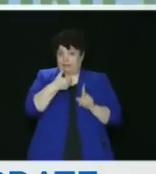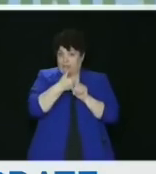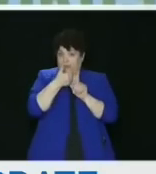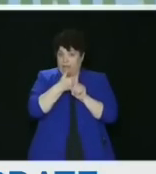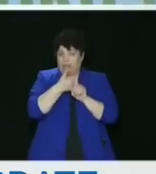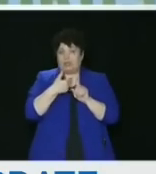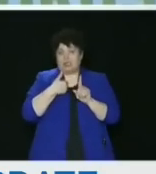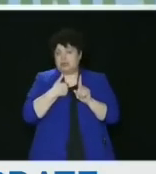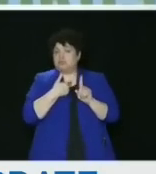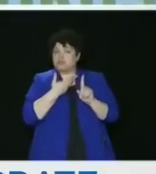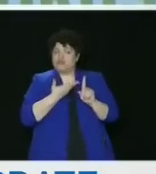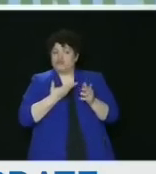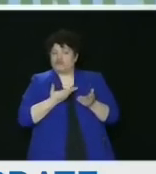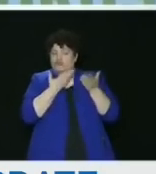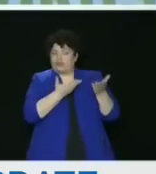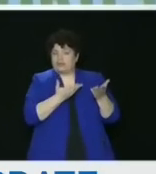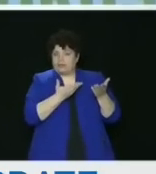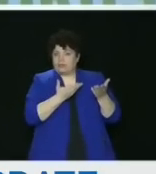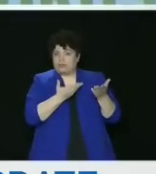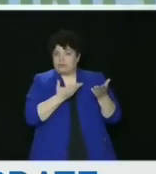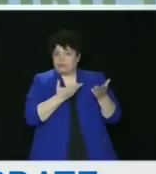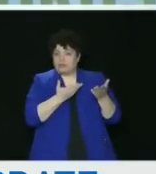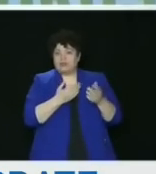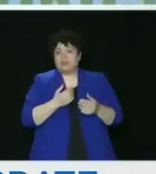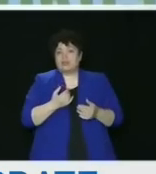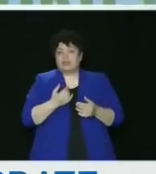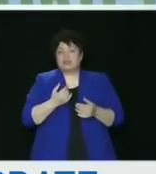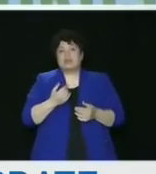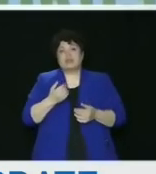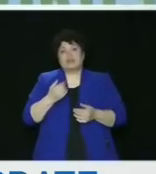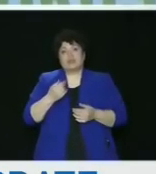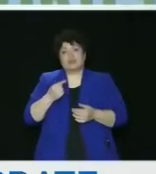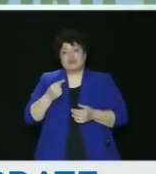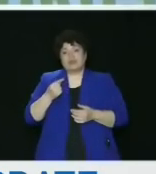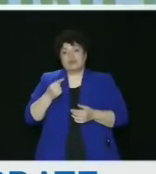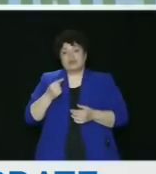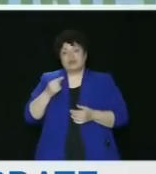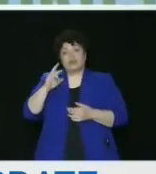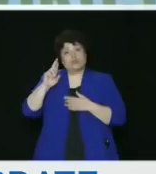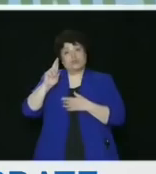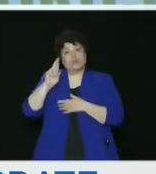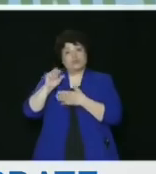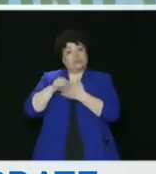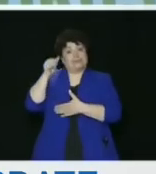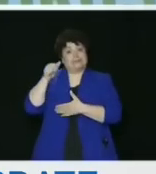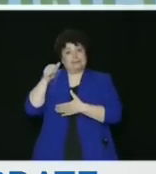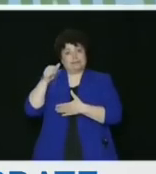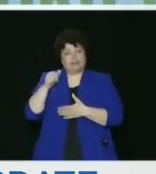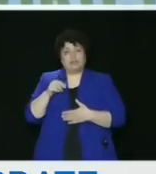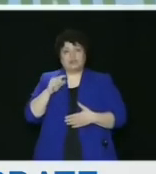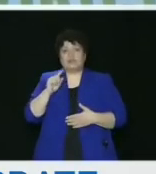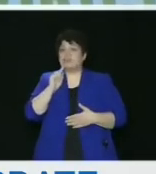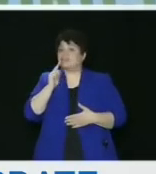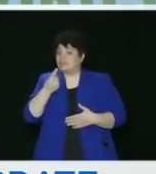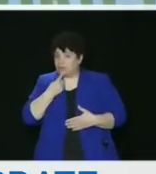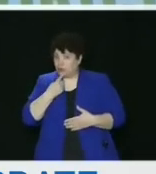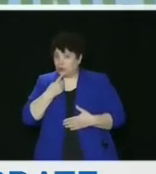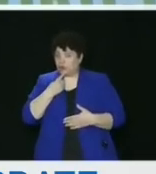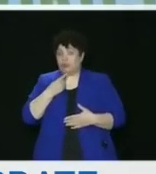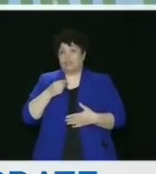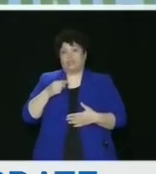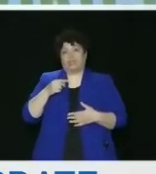that we are seeing higher risks of severe